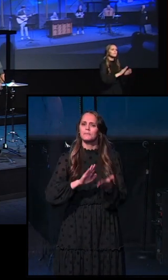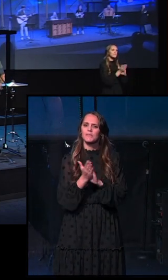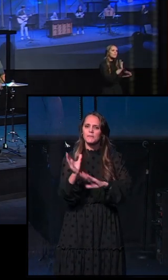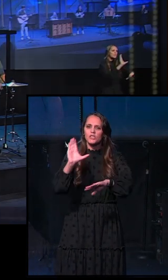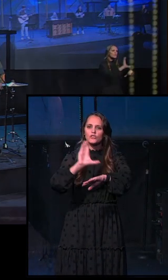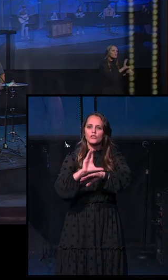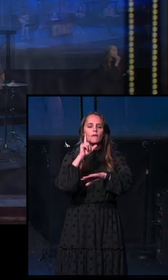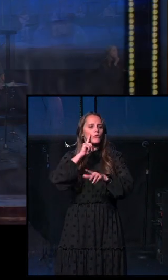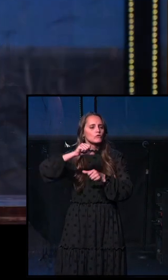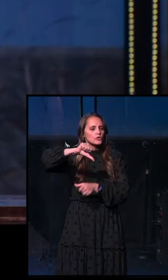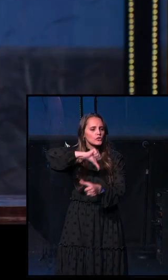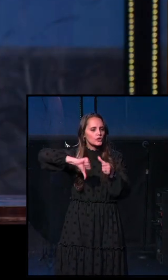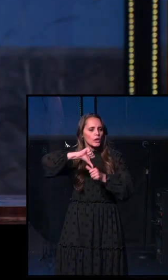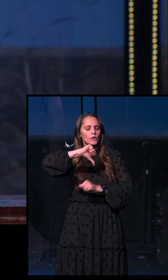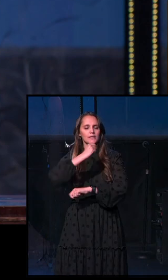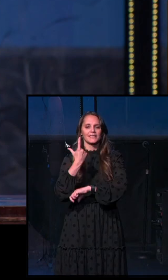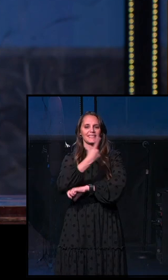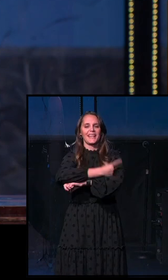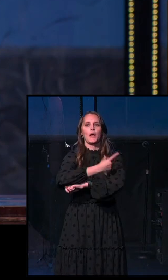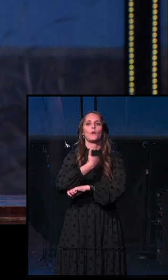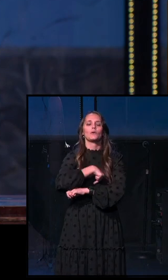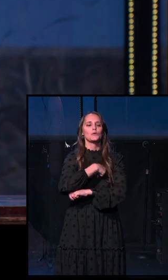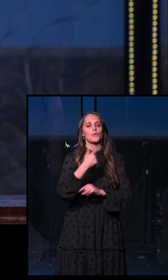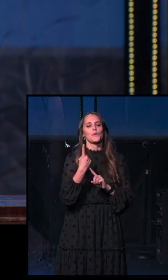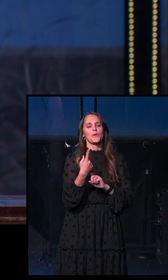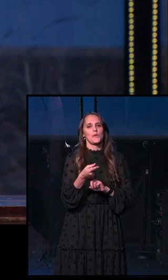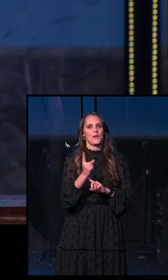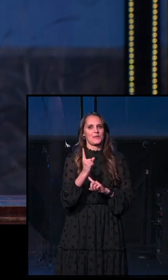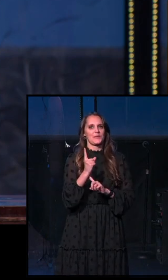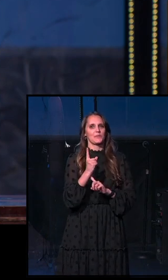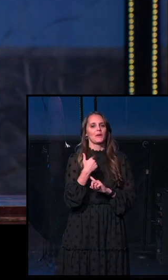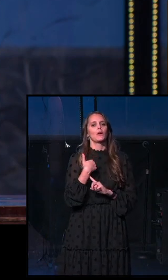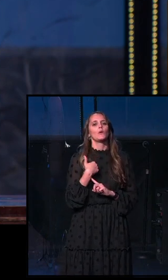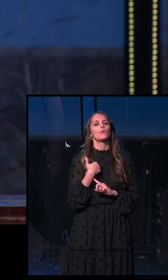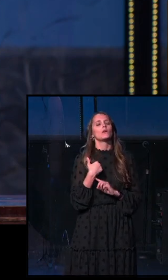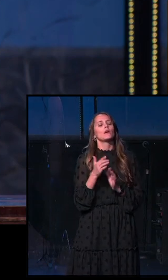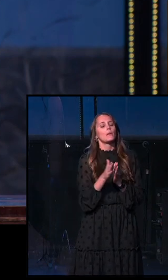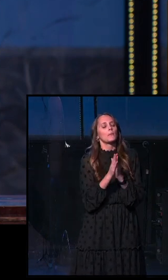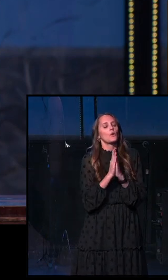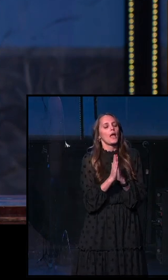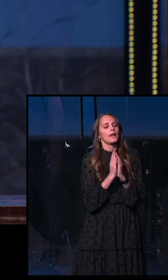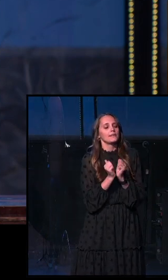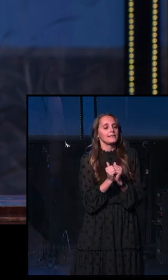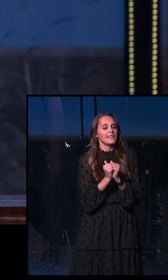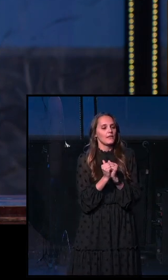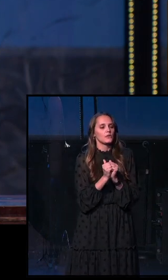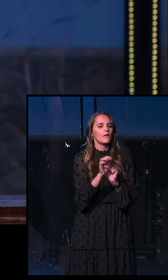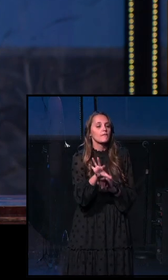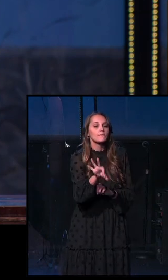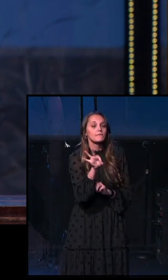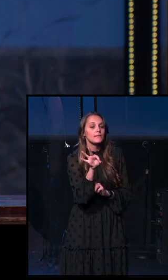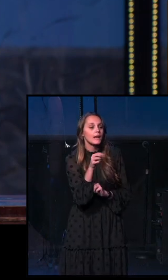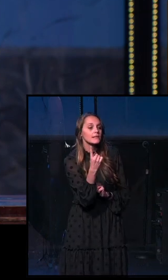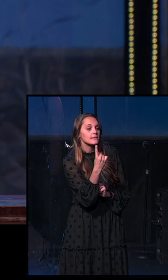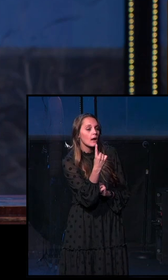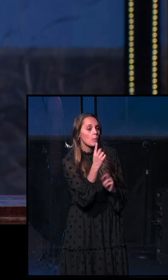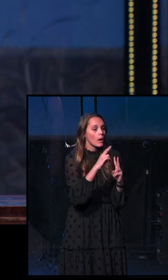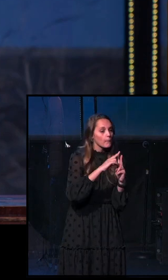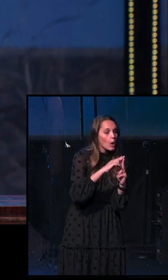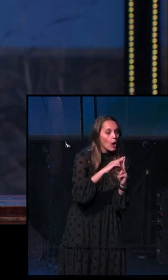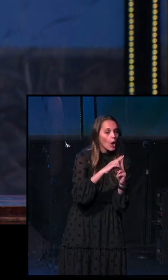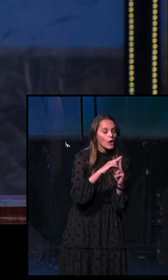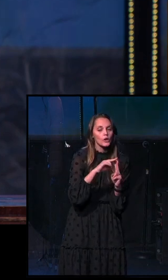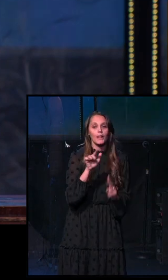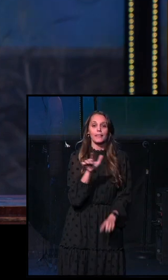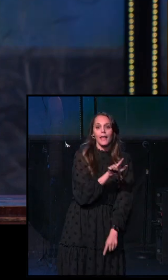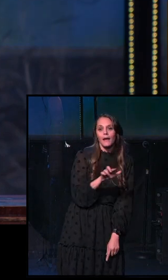Today. So we're just going to take a moment and we're going to spend some time in prayer together. So would you find someone to the right of you or the left of you,